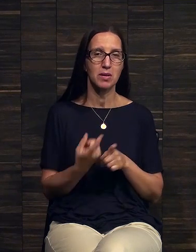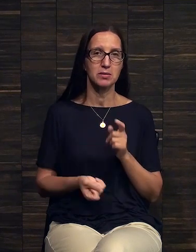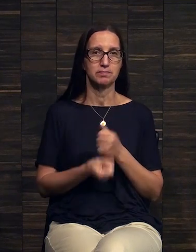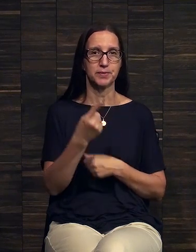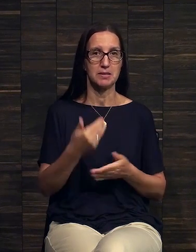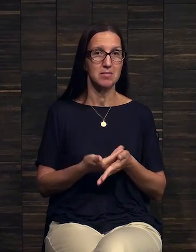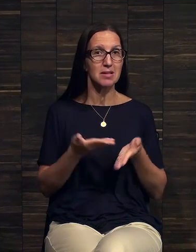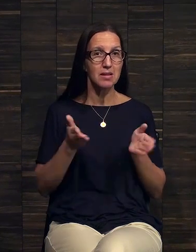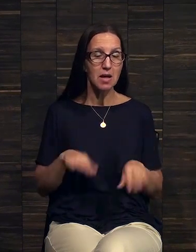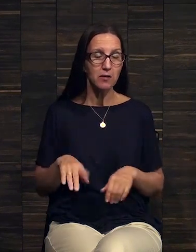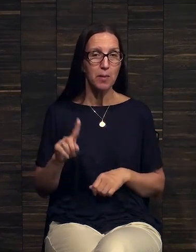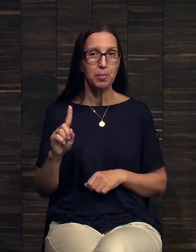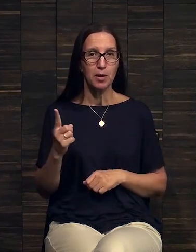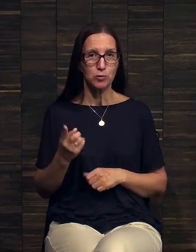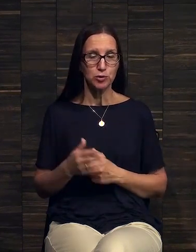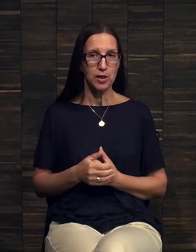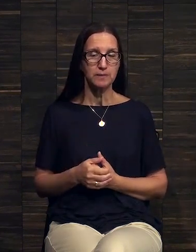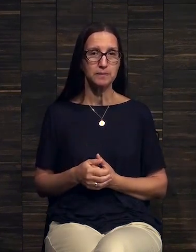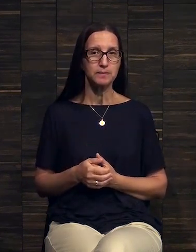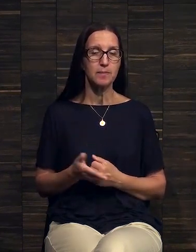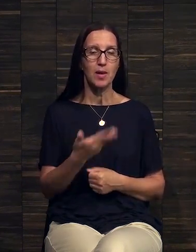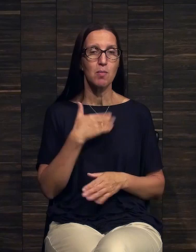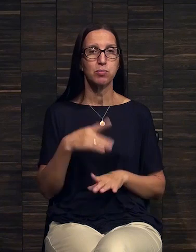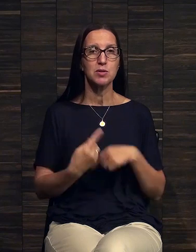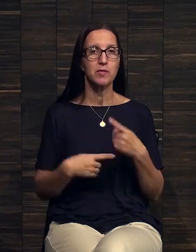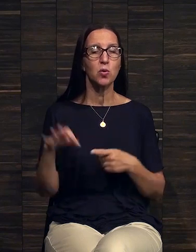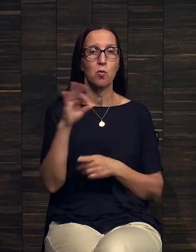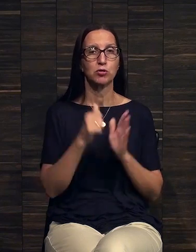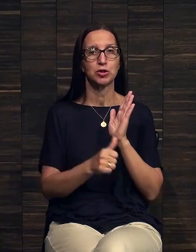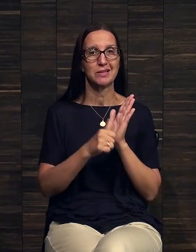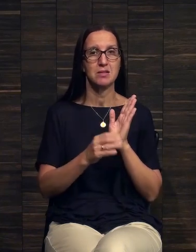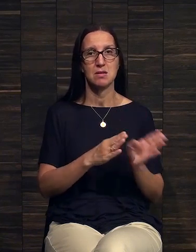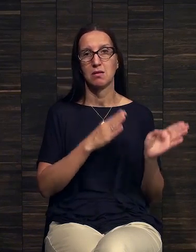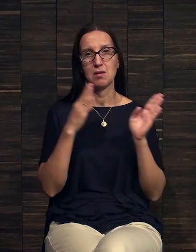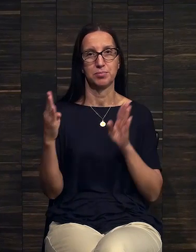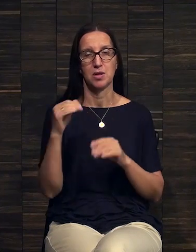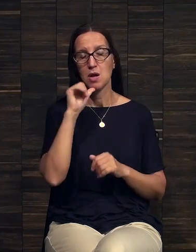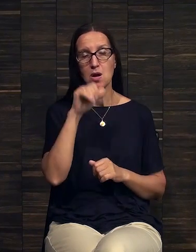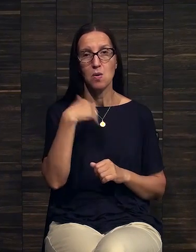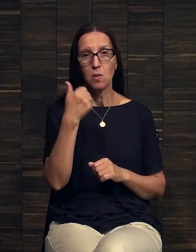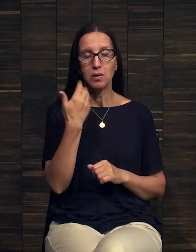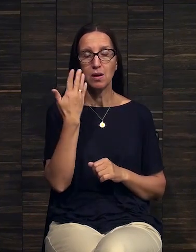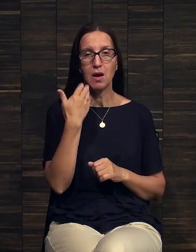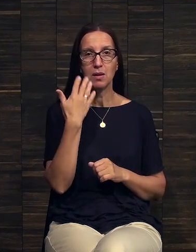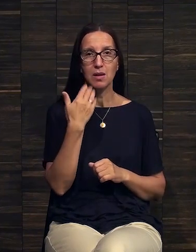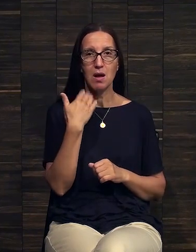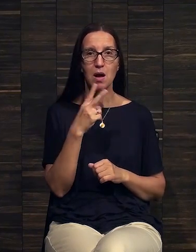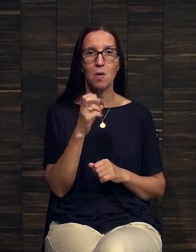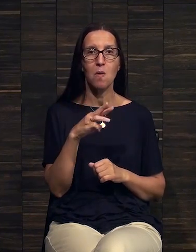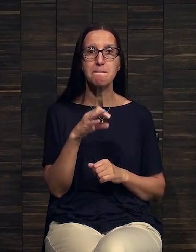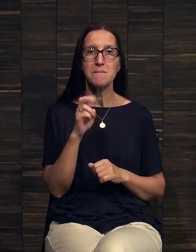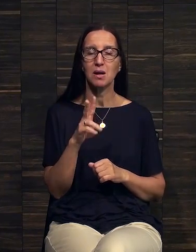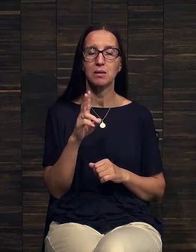modern superhero comics came into being because of that. Now we are arriving to